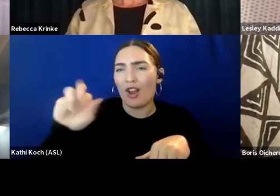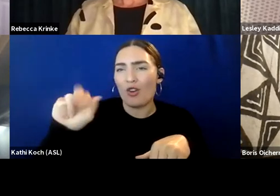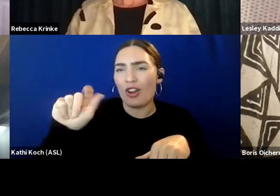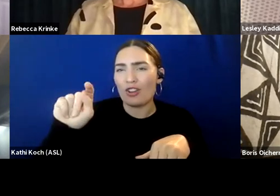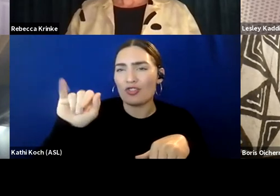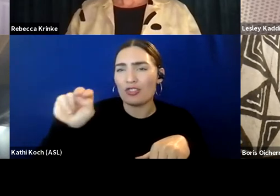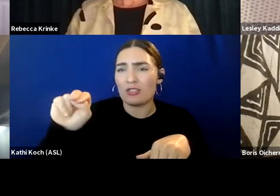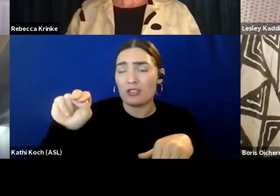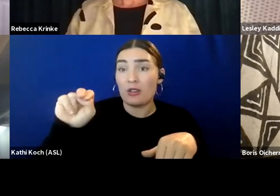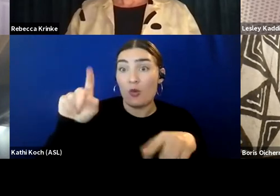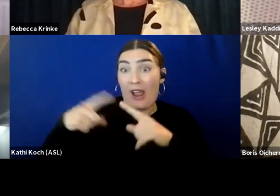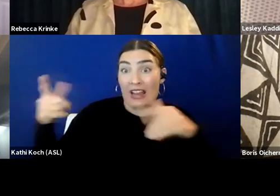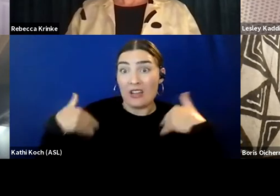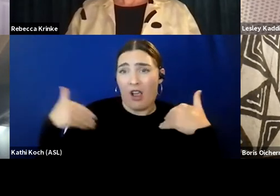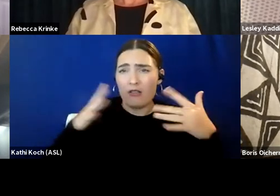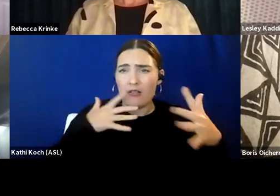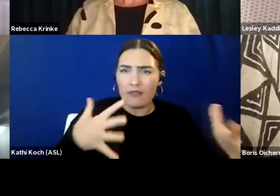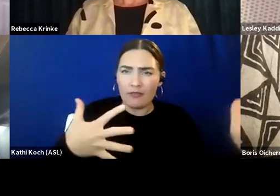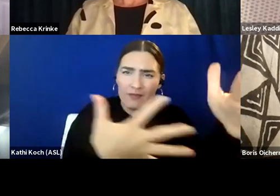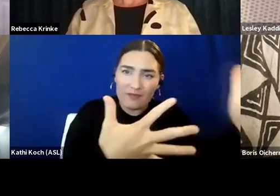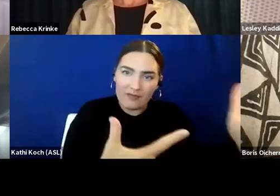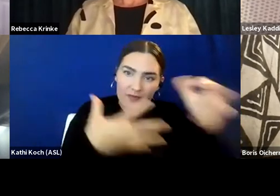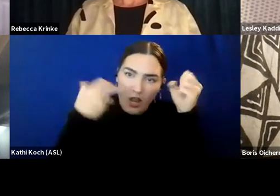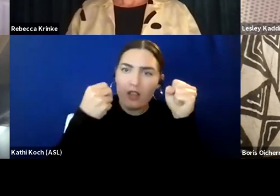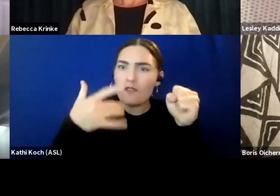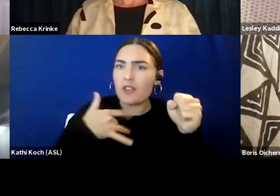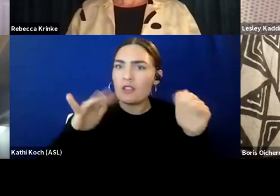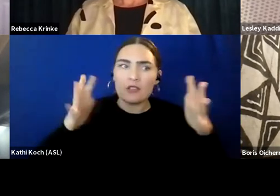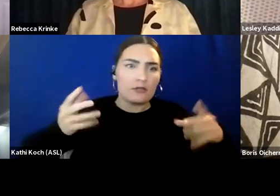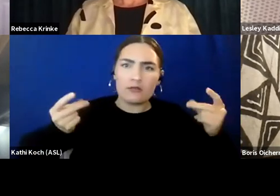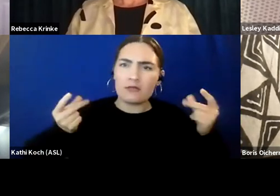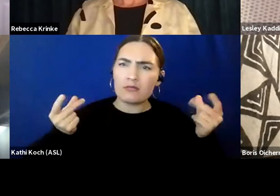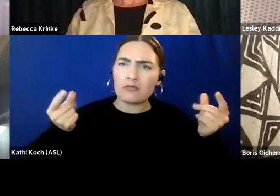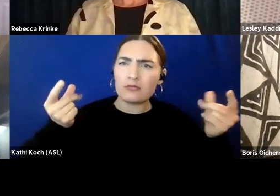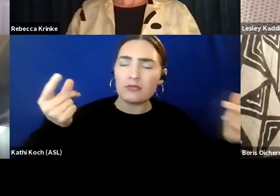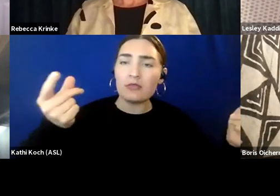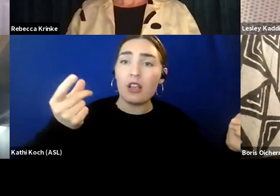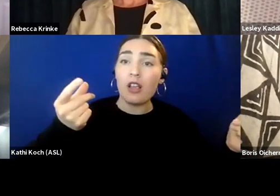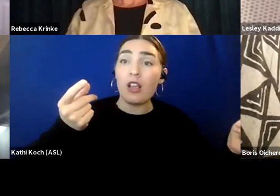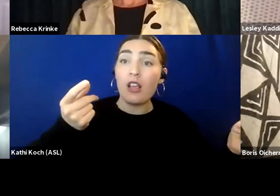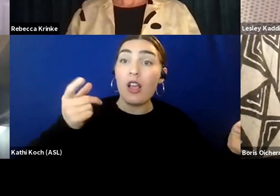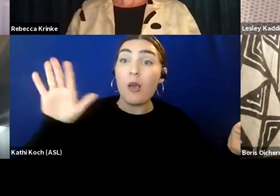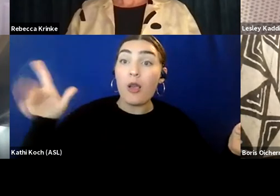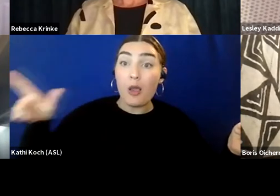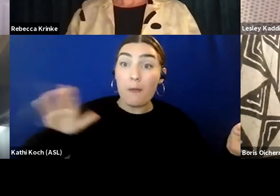endlessly fast and had this tremendous sort of urgency about it. And as an older person,